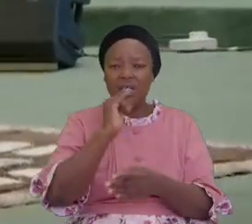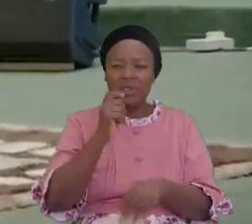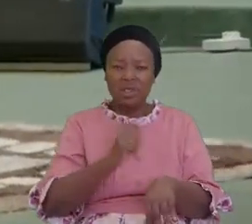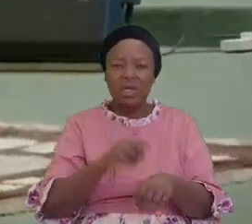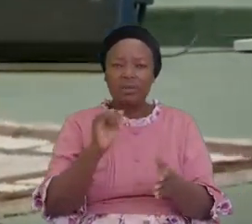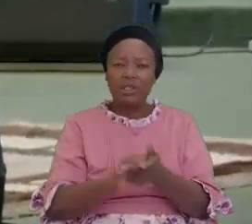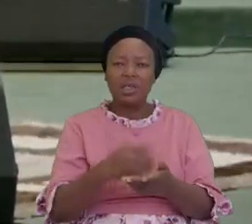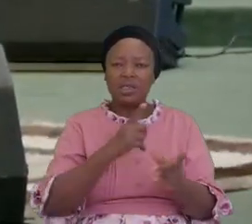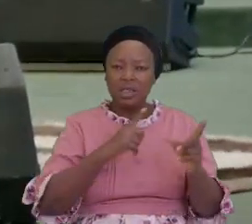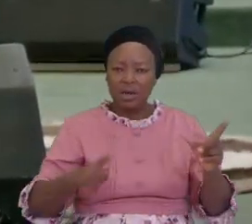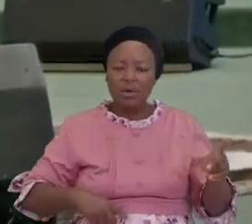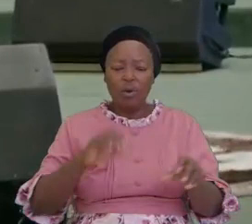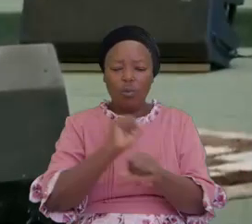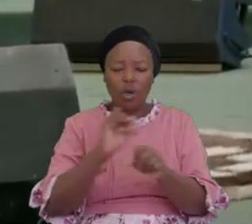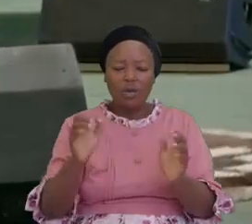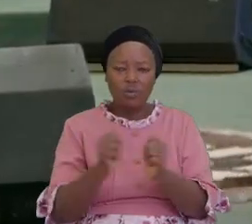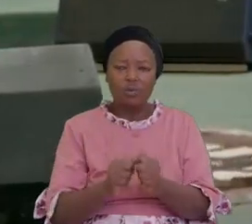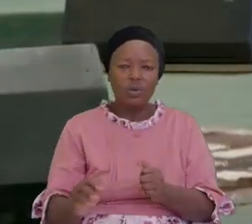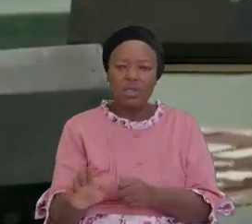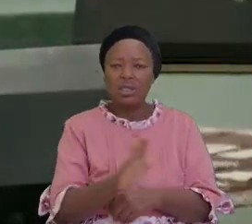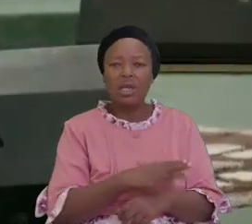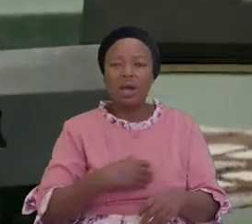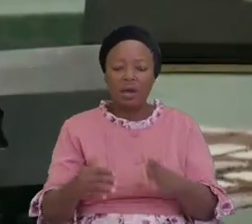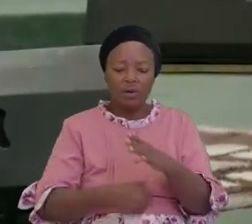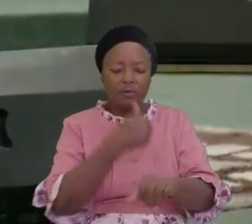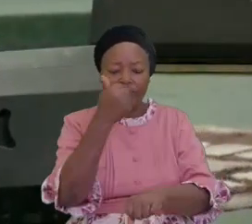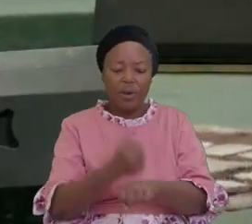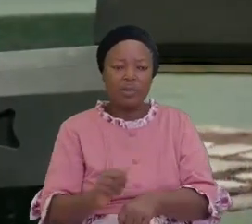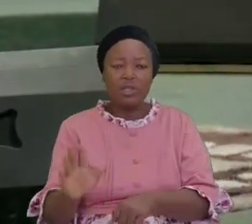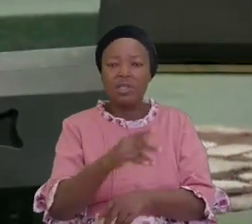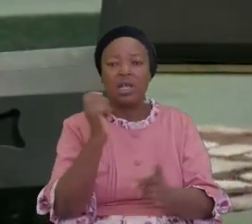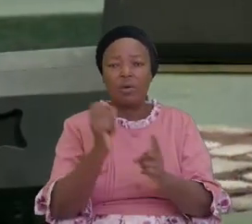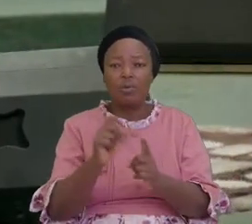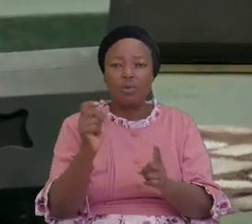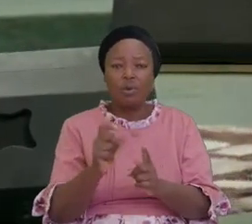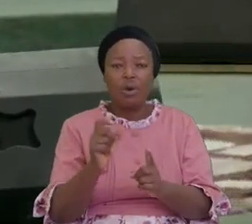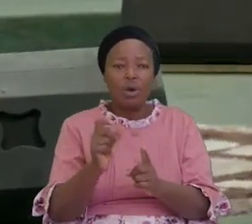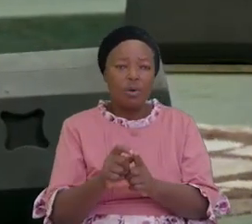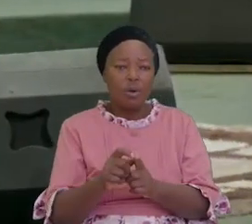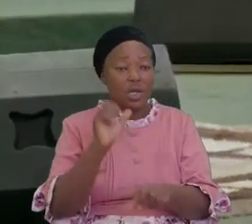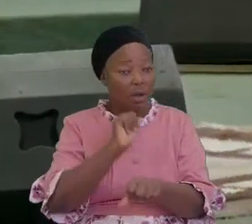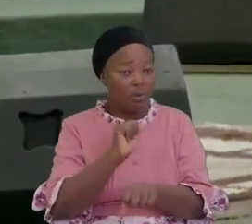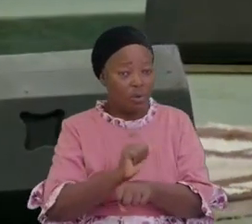with them and confirming their word with signs following.